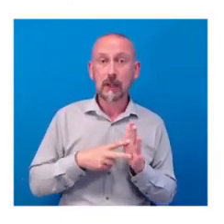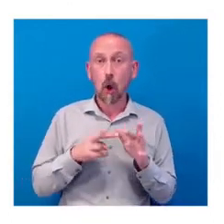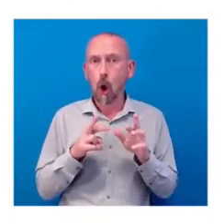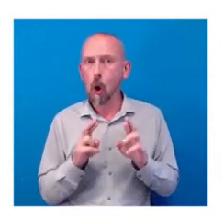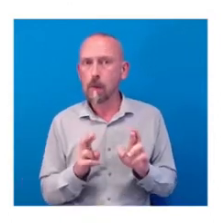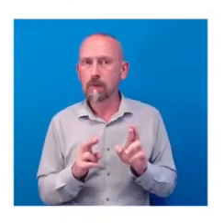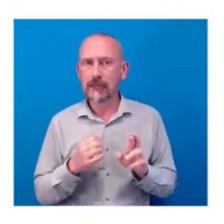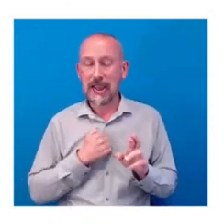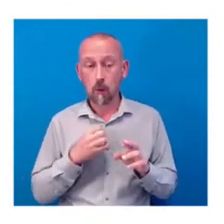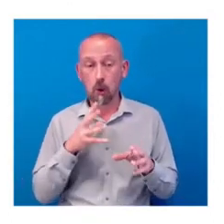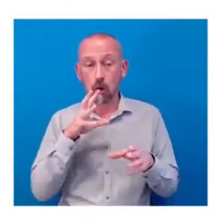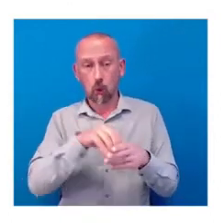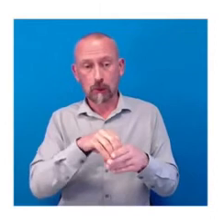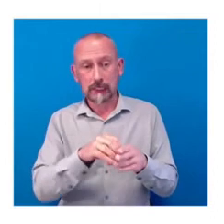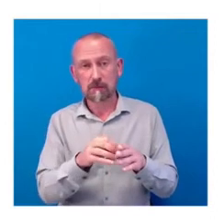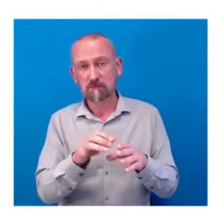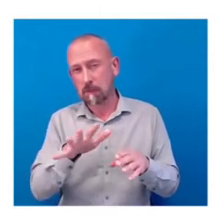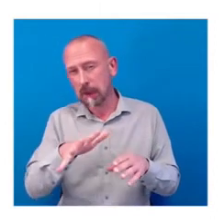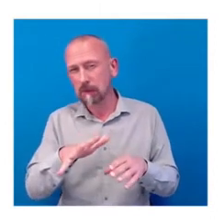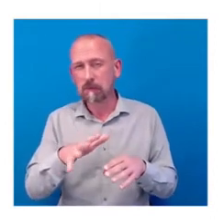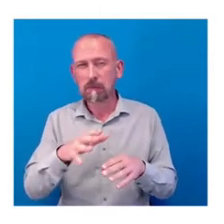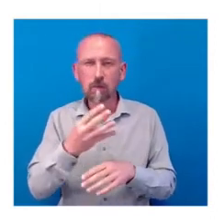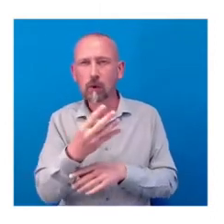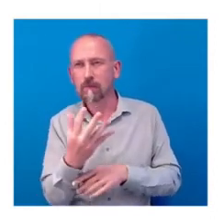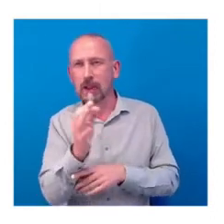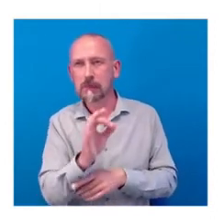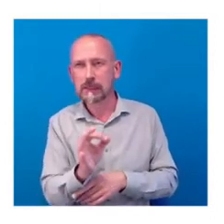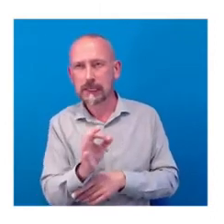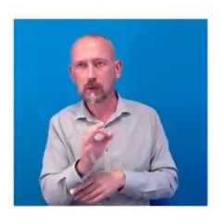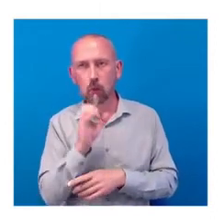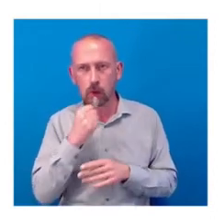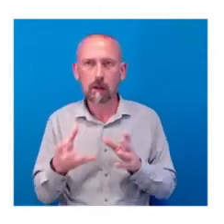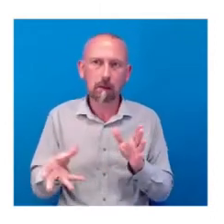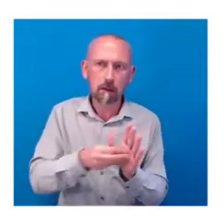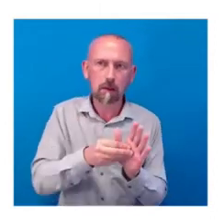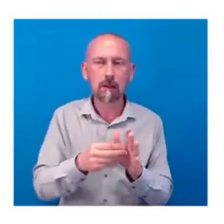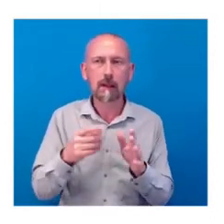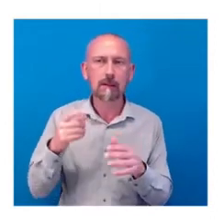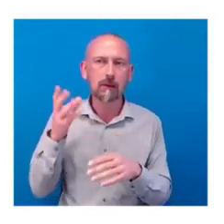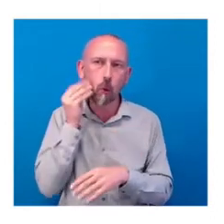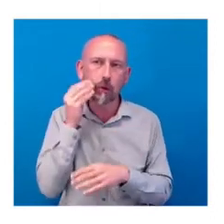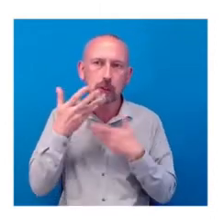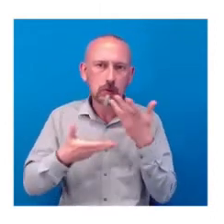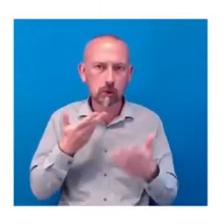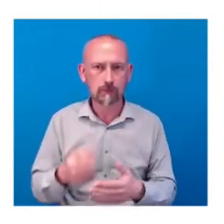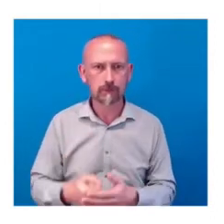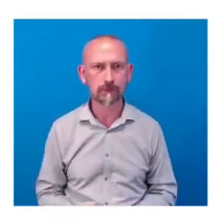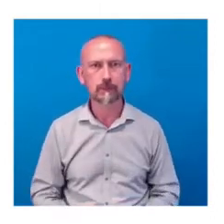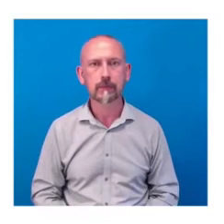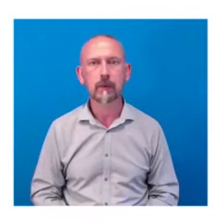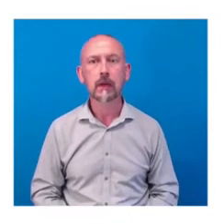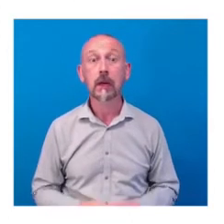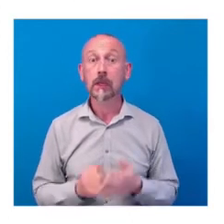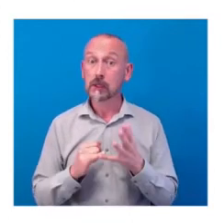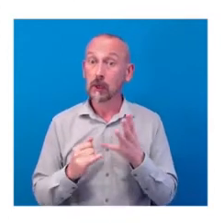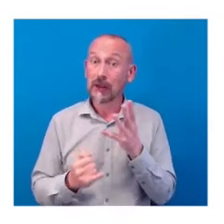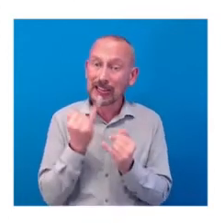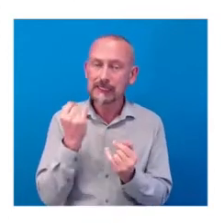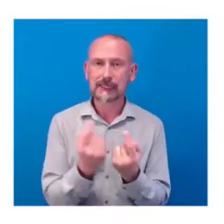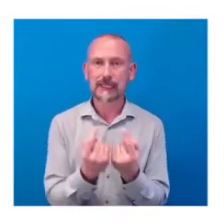So lastly, we've also made changes this year to enable audio description to be scheduled and